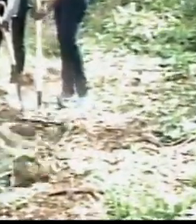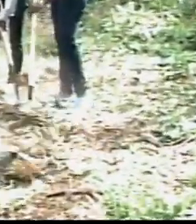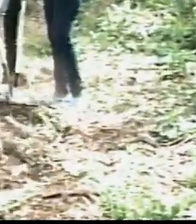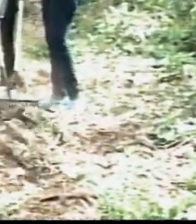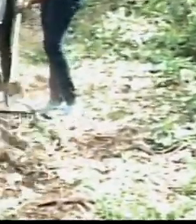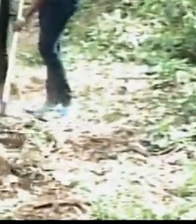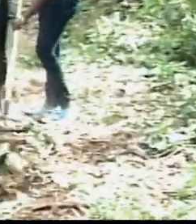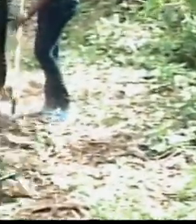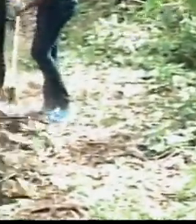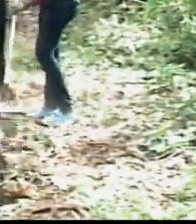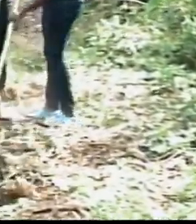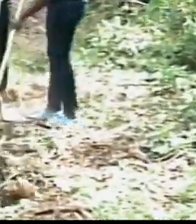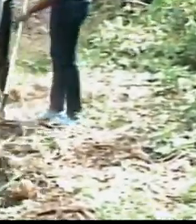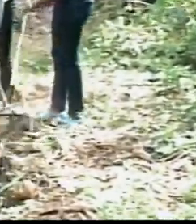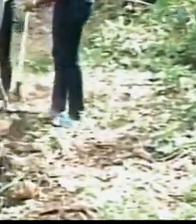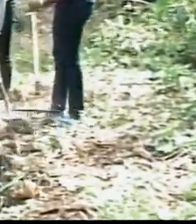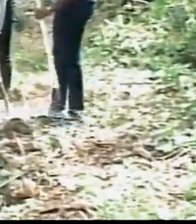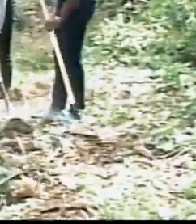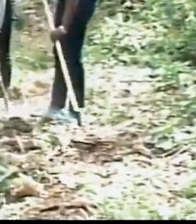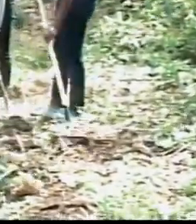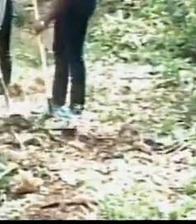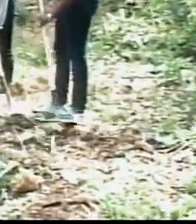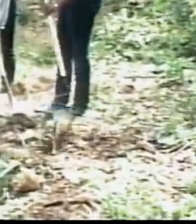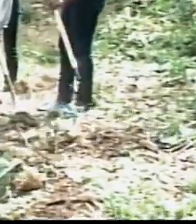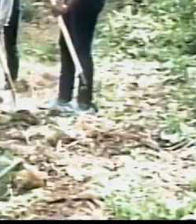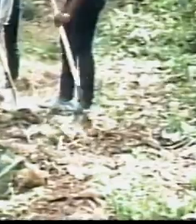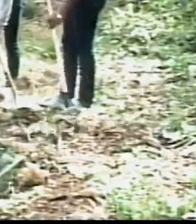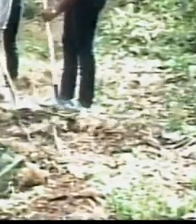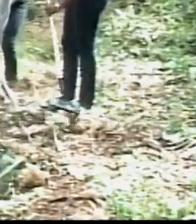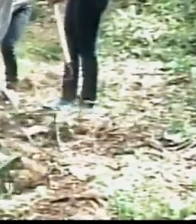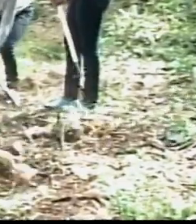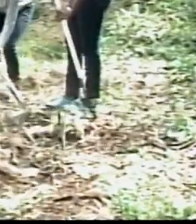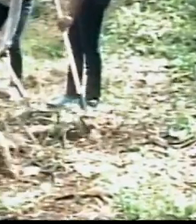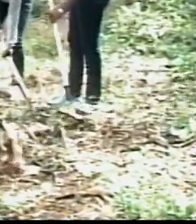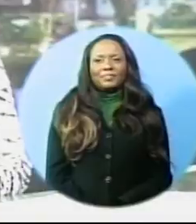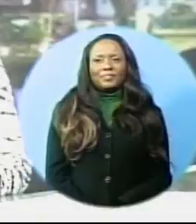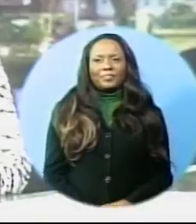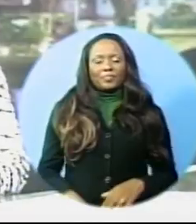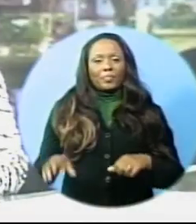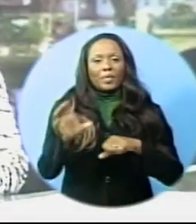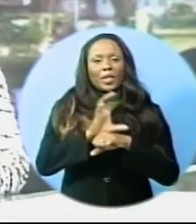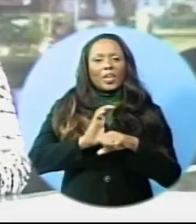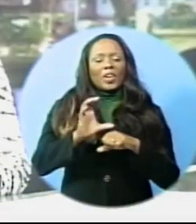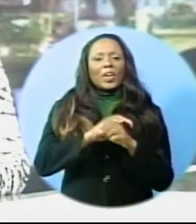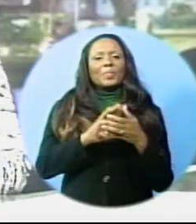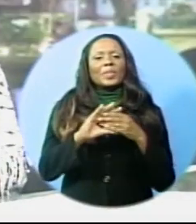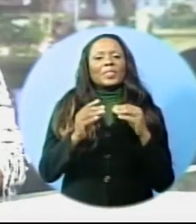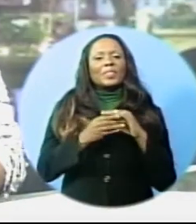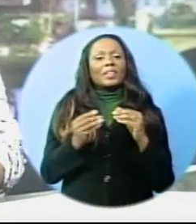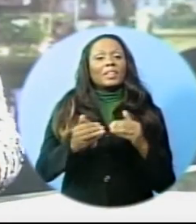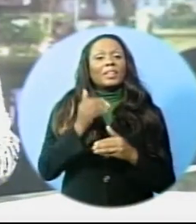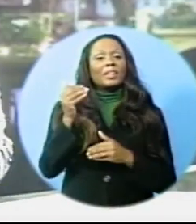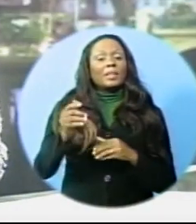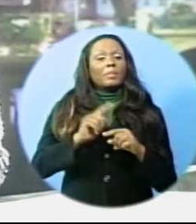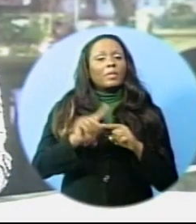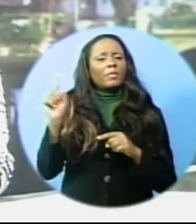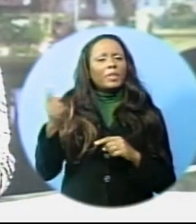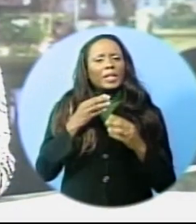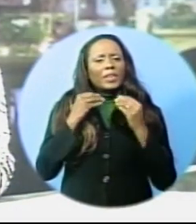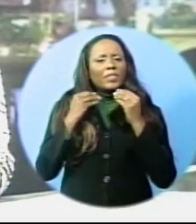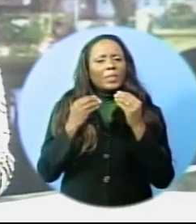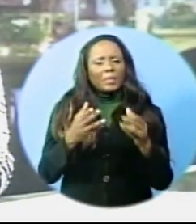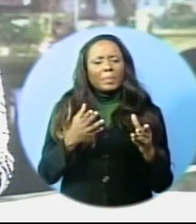Job well done, guys and girls. Kishmar Senjis, CBC News. Well, still to come, a look at some of the stories making